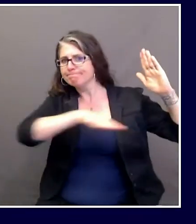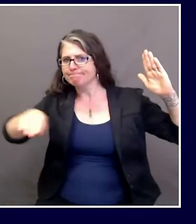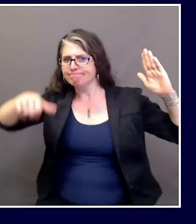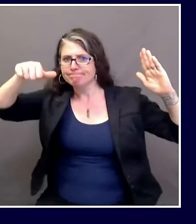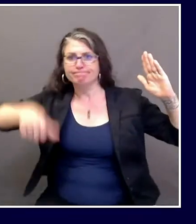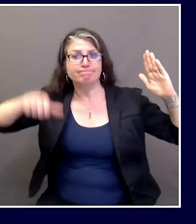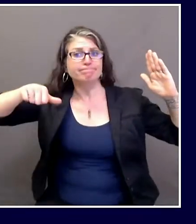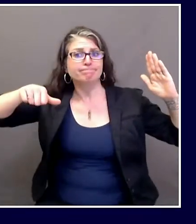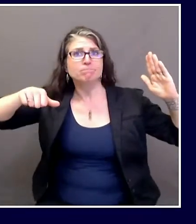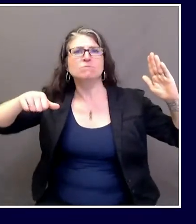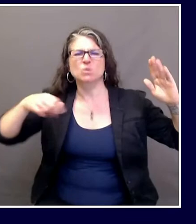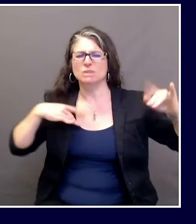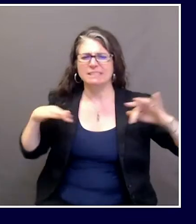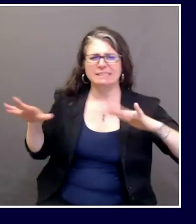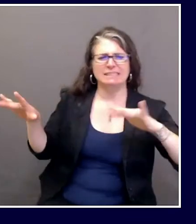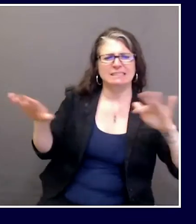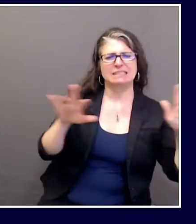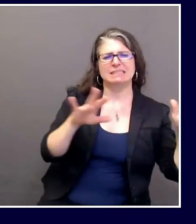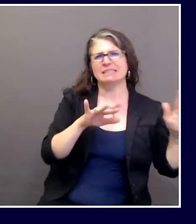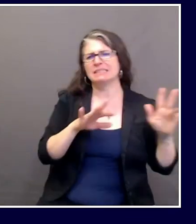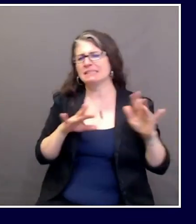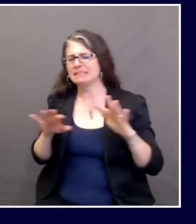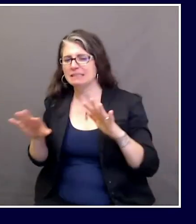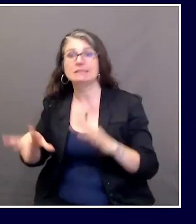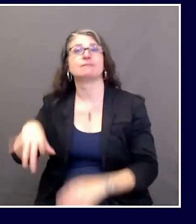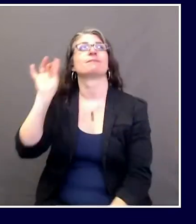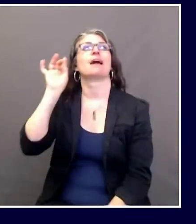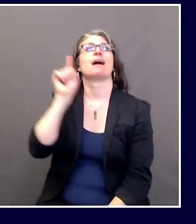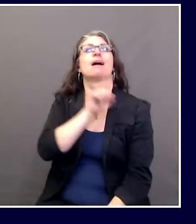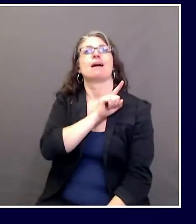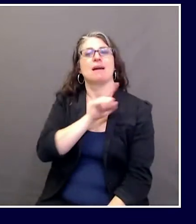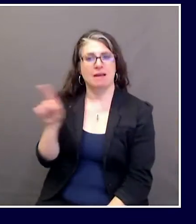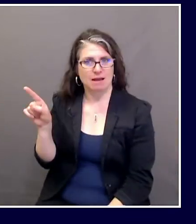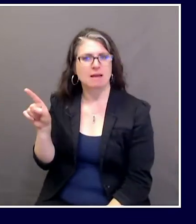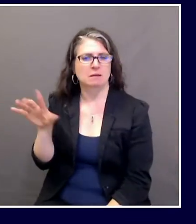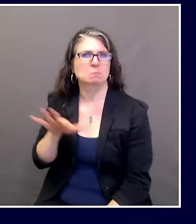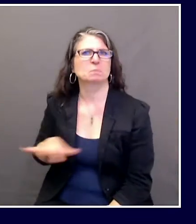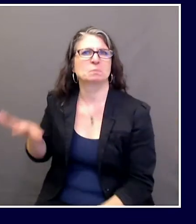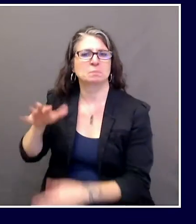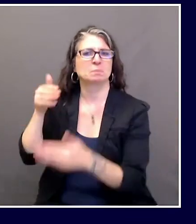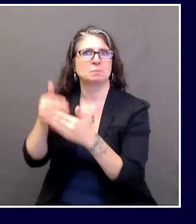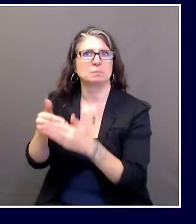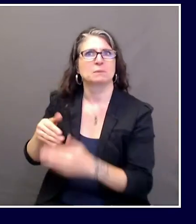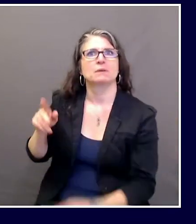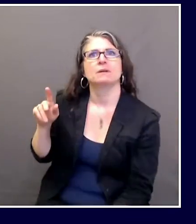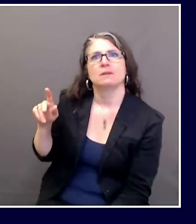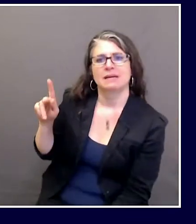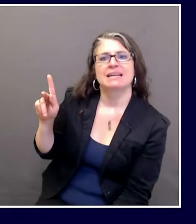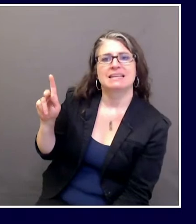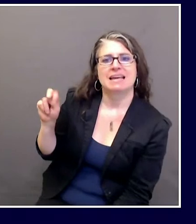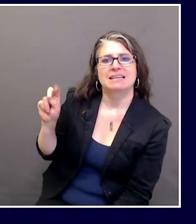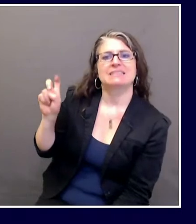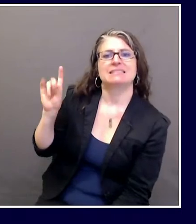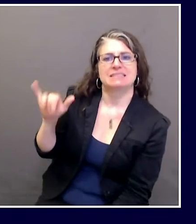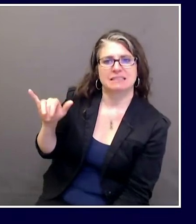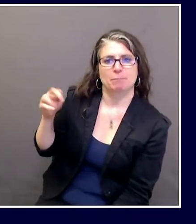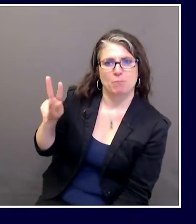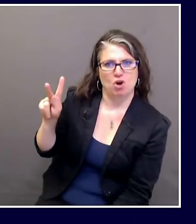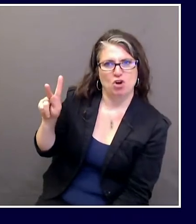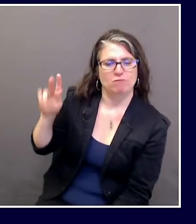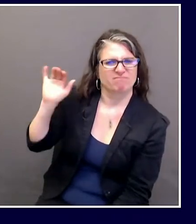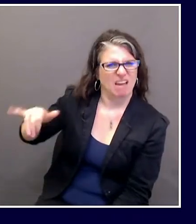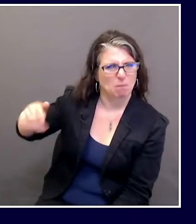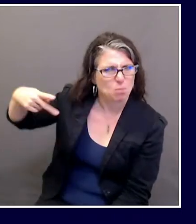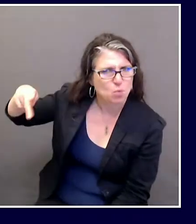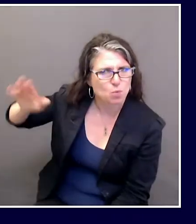that area. And we'll have an announcement on that soon. But that was in Portland, not Lewiston. Okay, all right, thank you. And